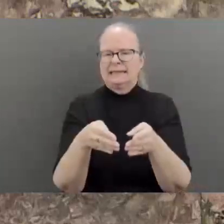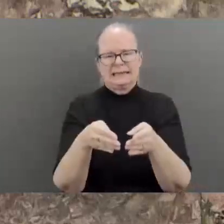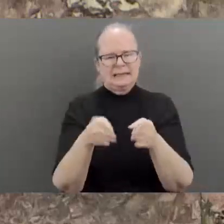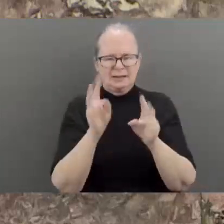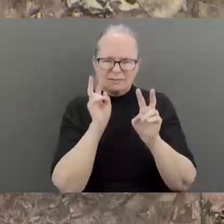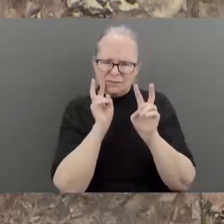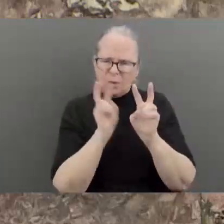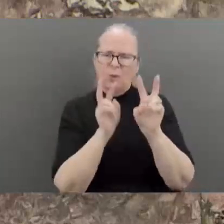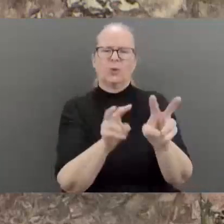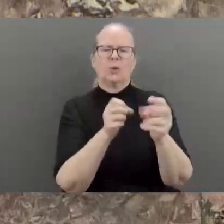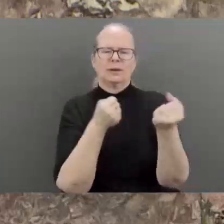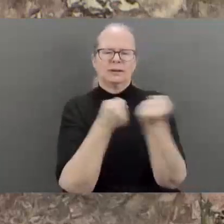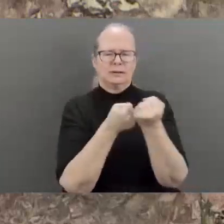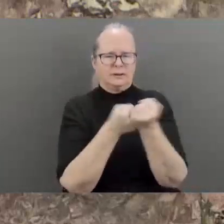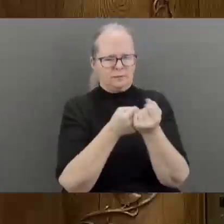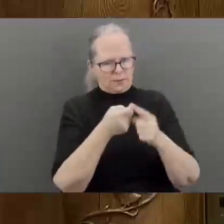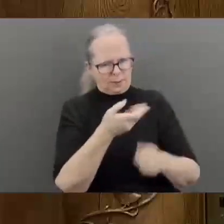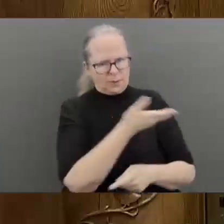Thank you.